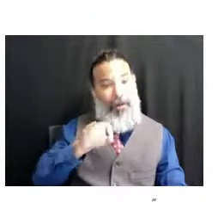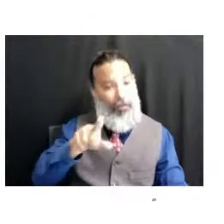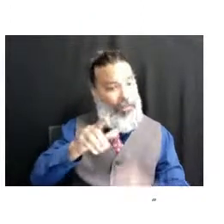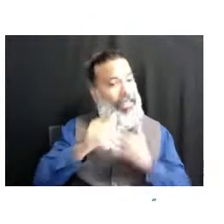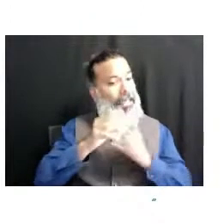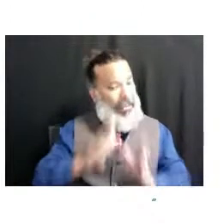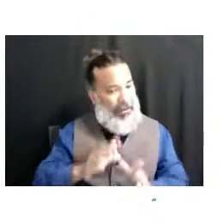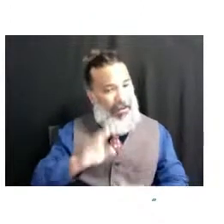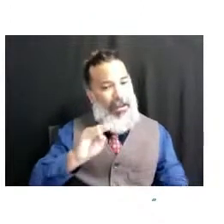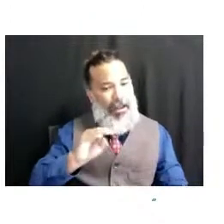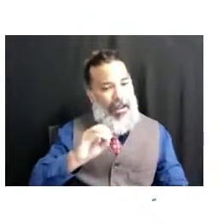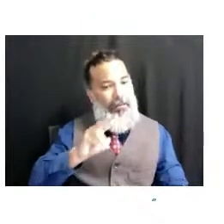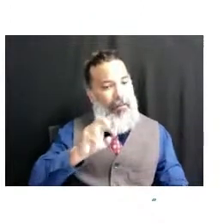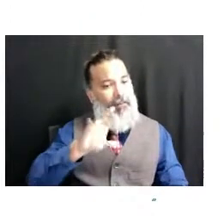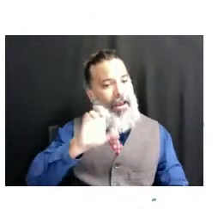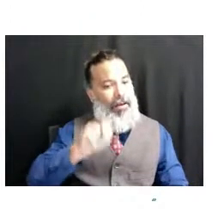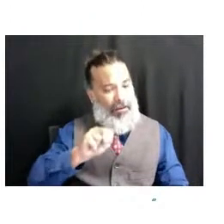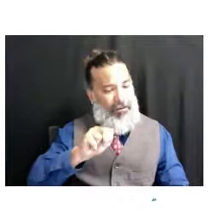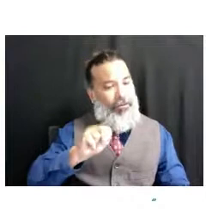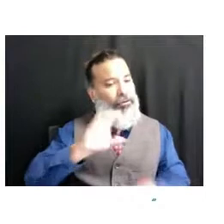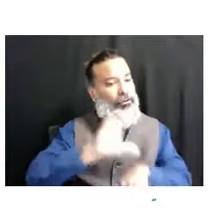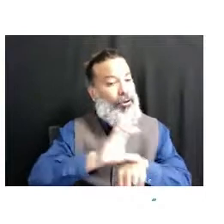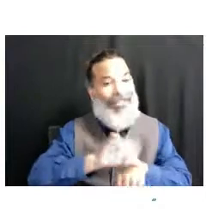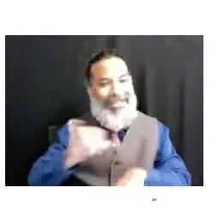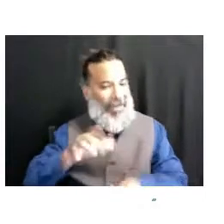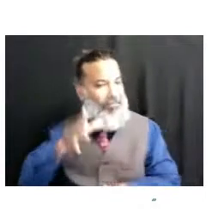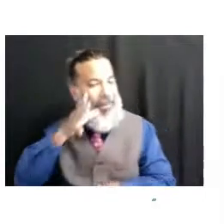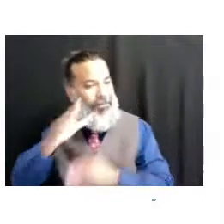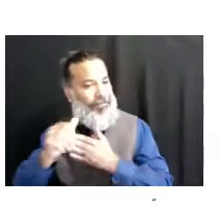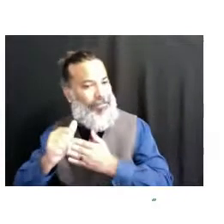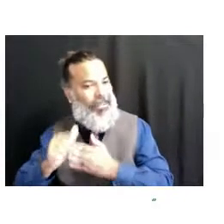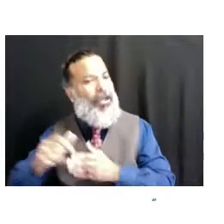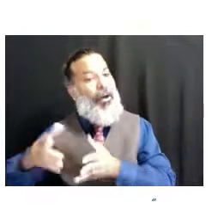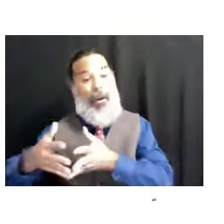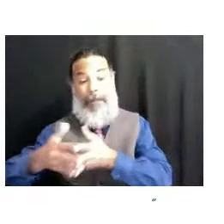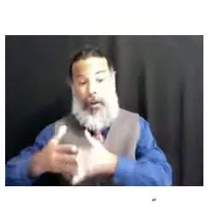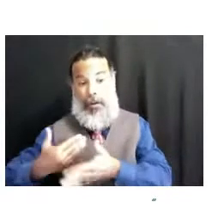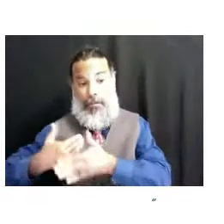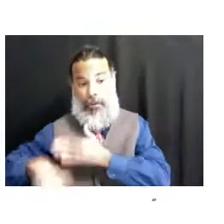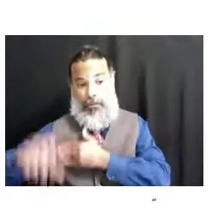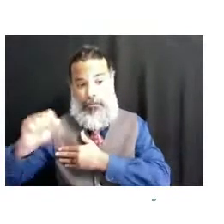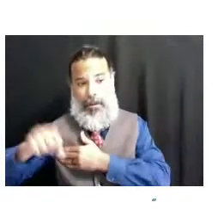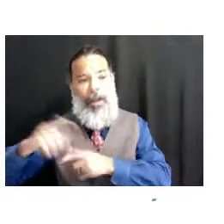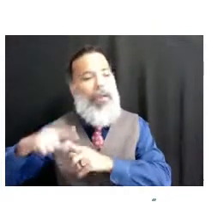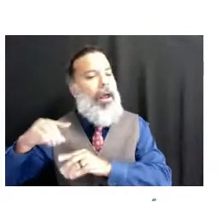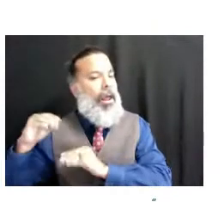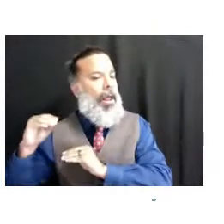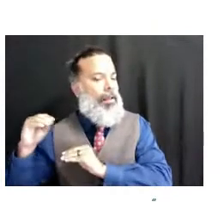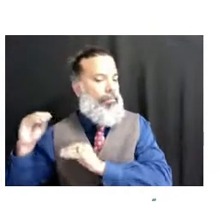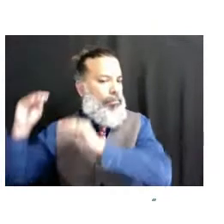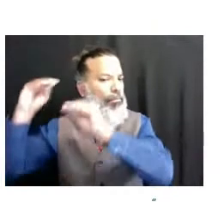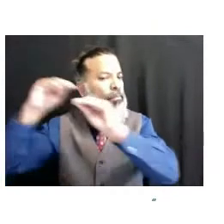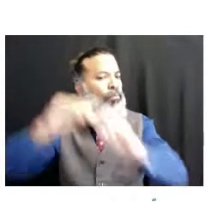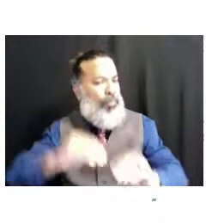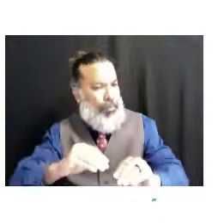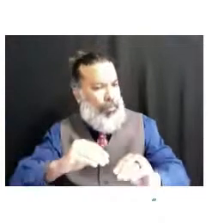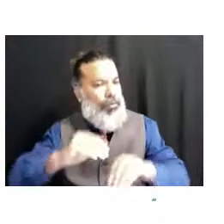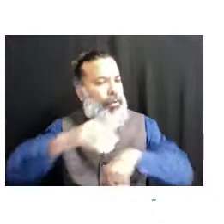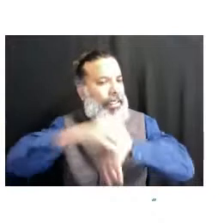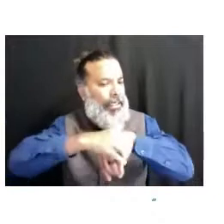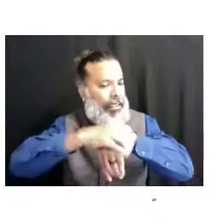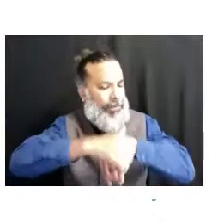the Moravian Church, as was his mother, who was American-born but who had emigrated to